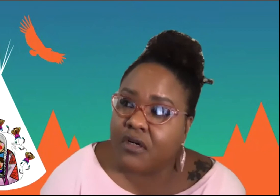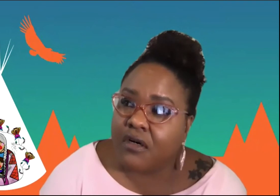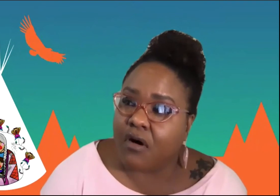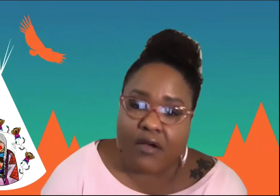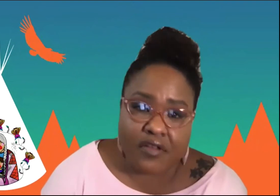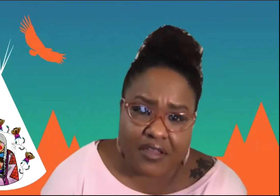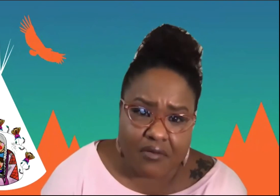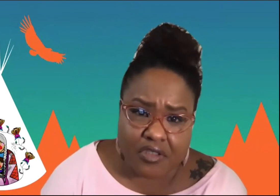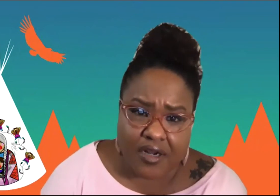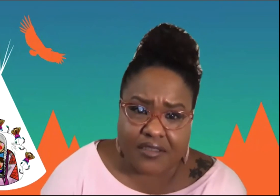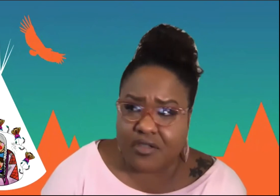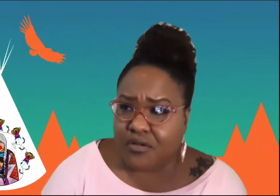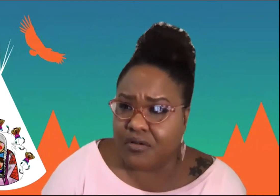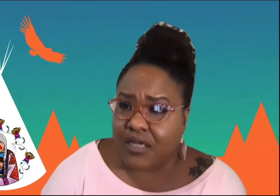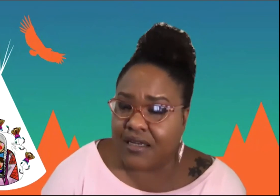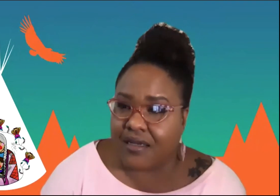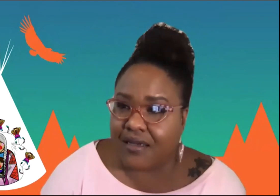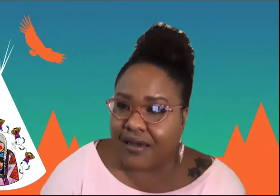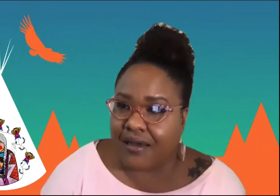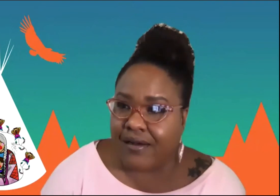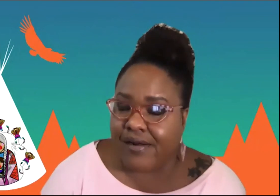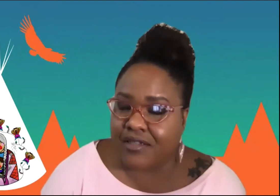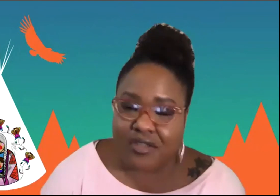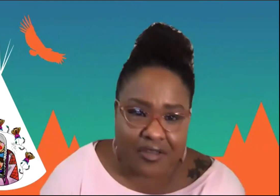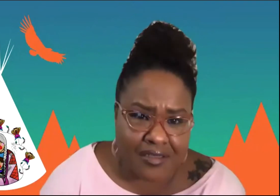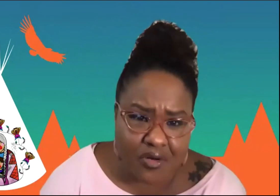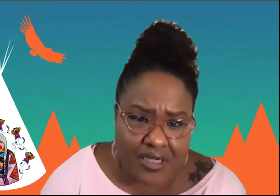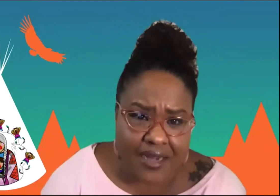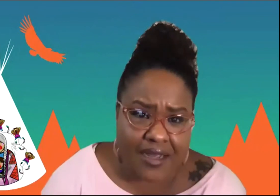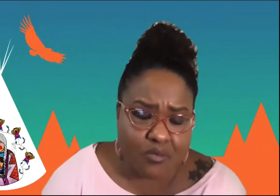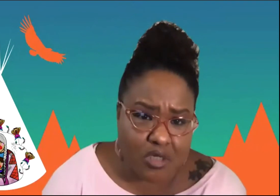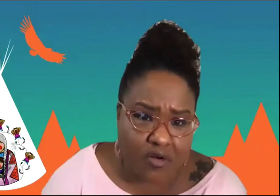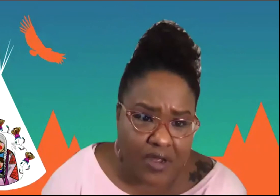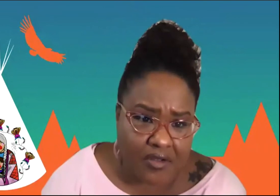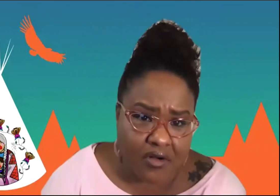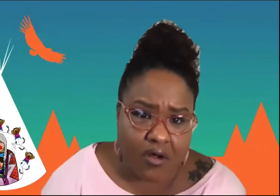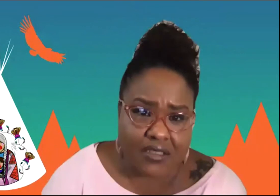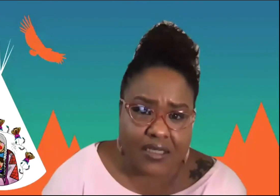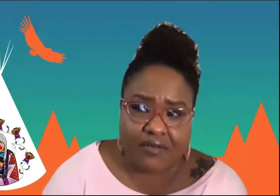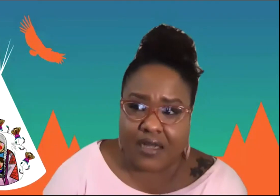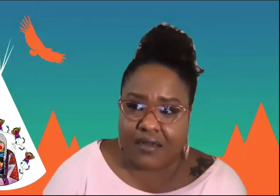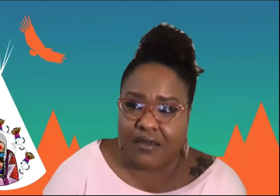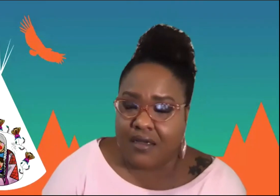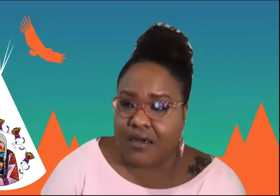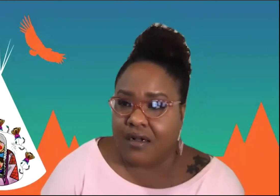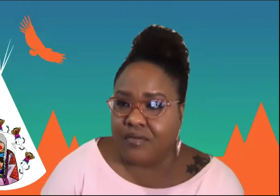of everything that we're trying to do. Assert that story data has much more value than quantitative